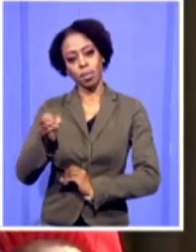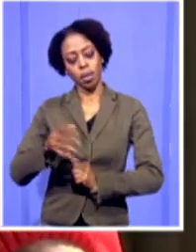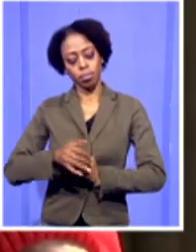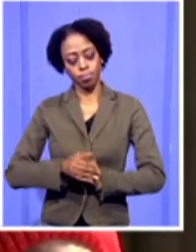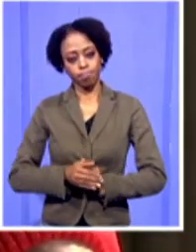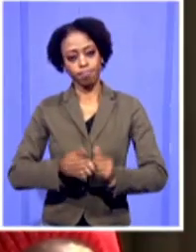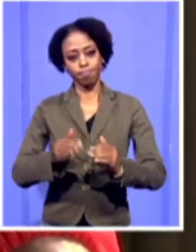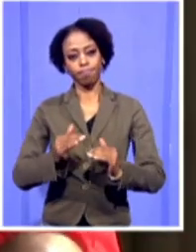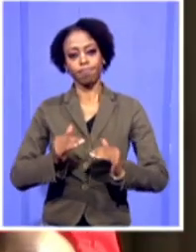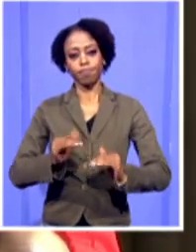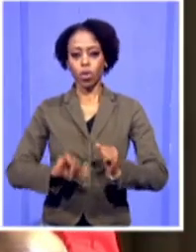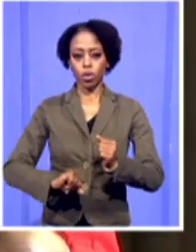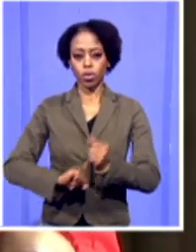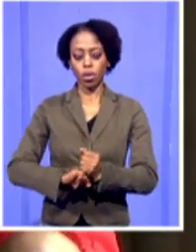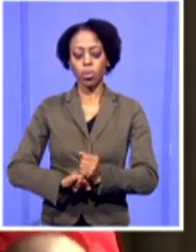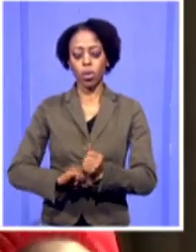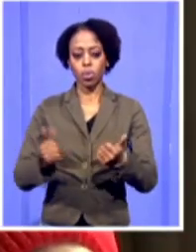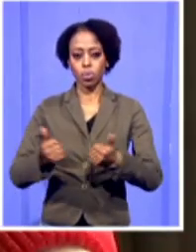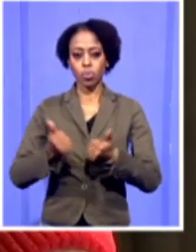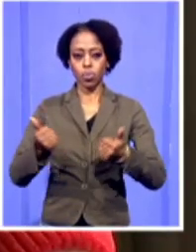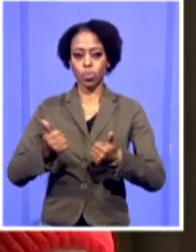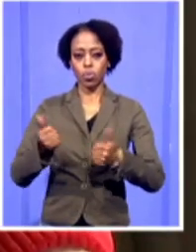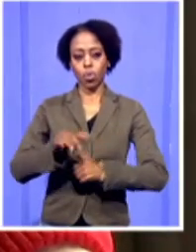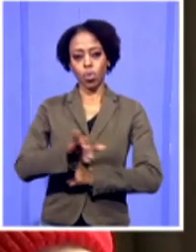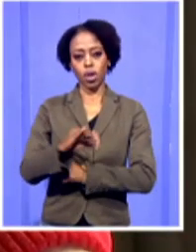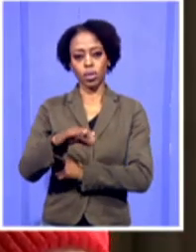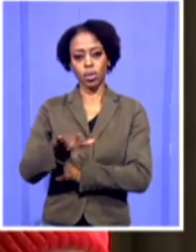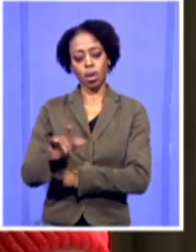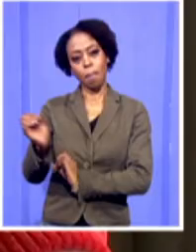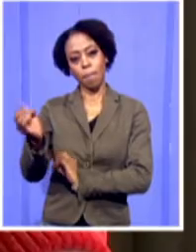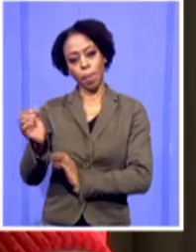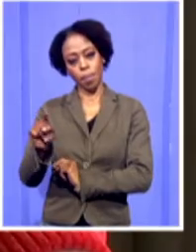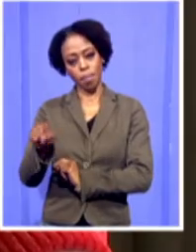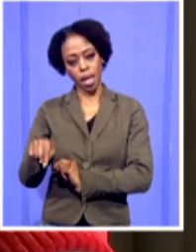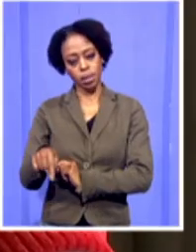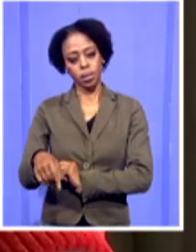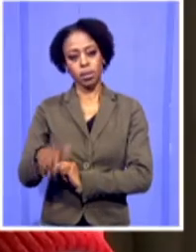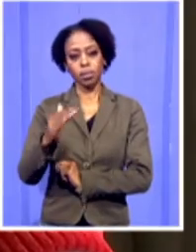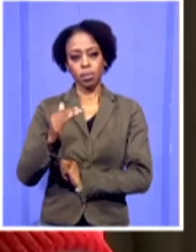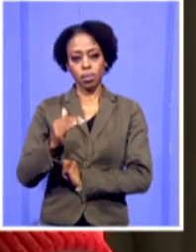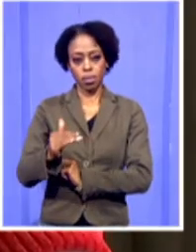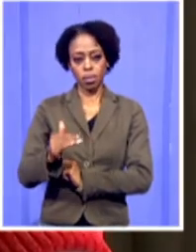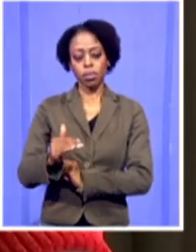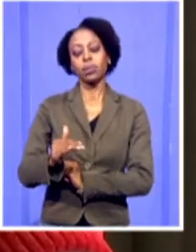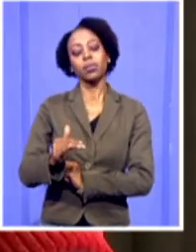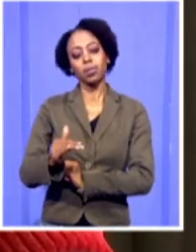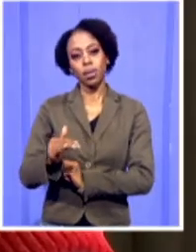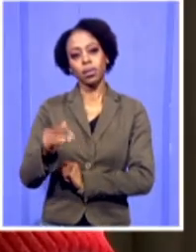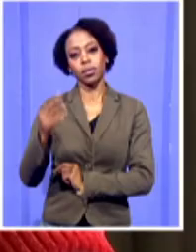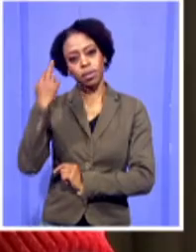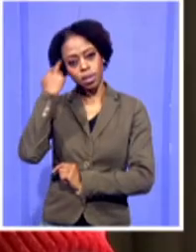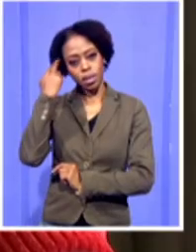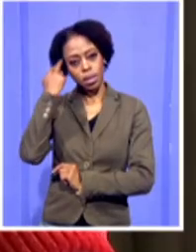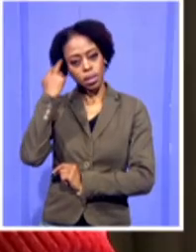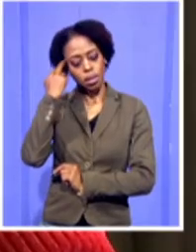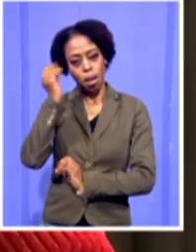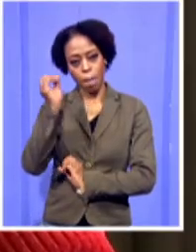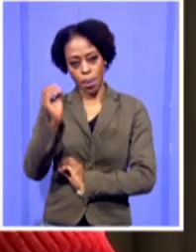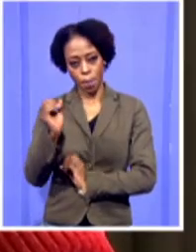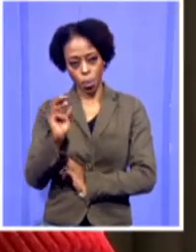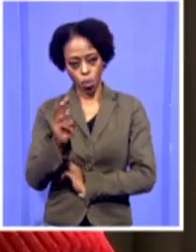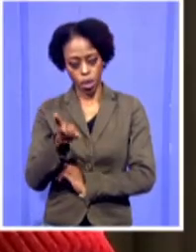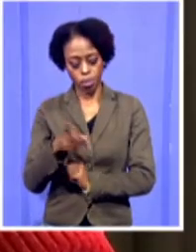we want to support that YCL speaking before the General Secretary